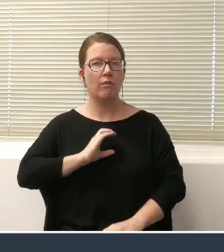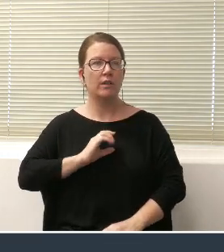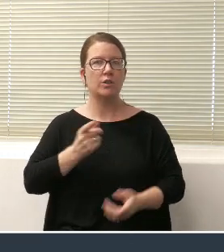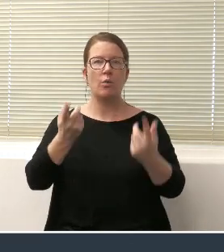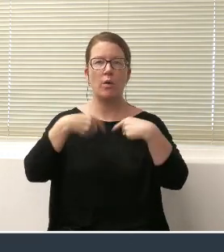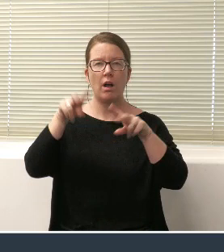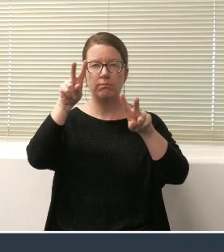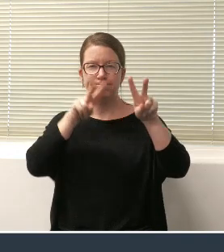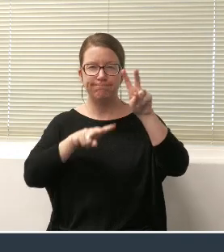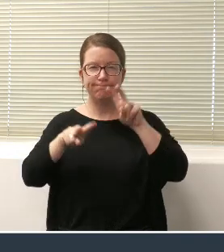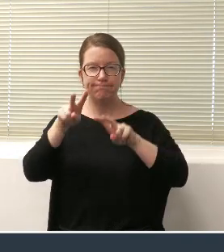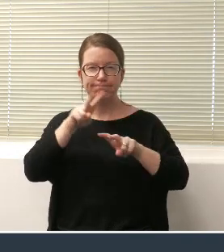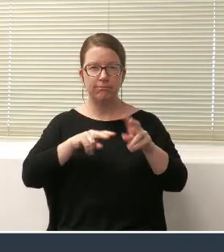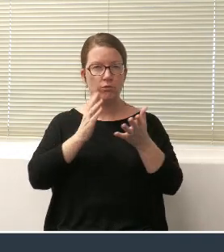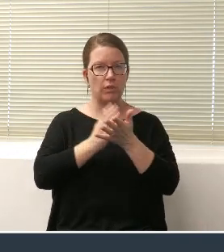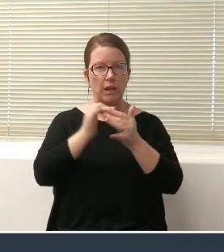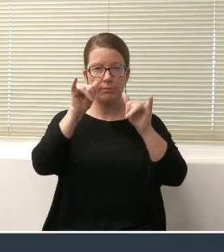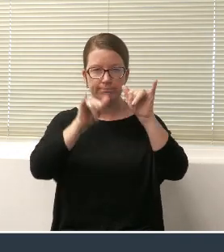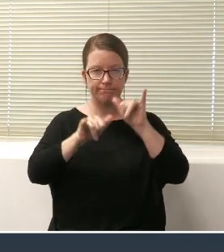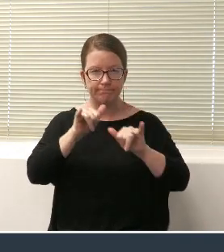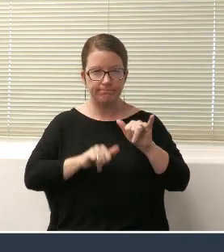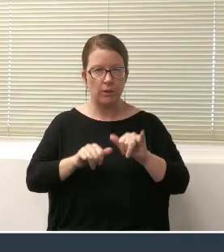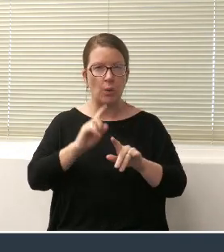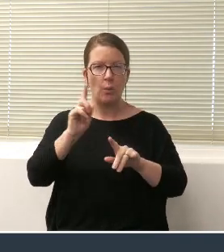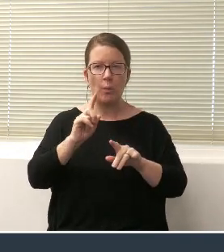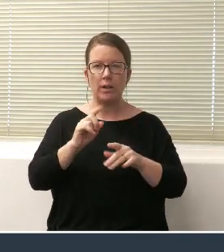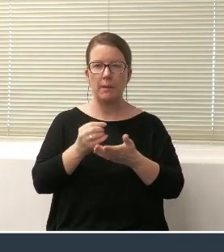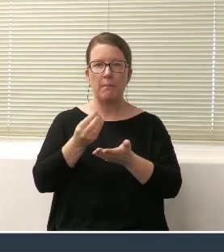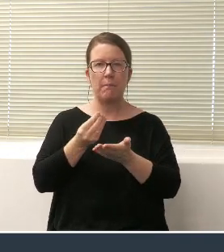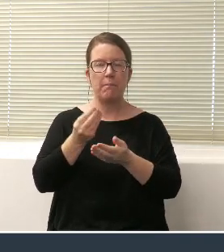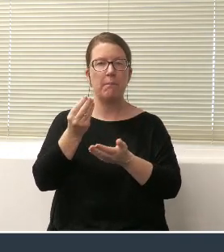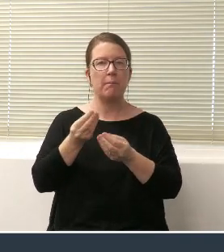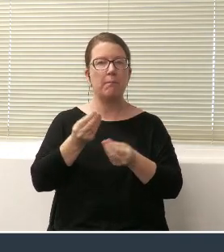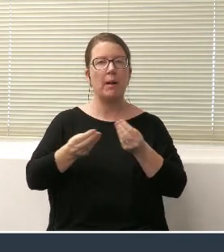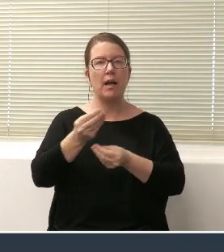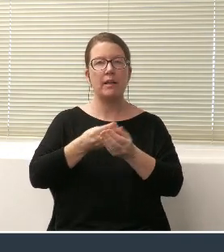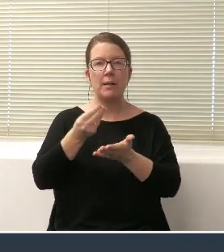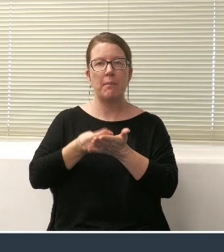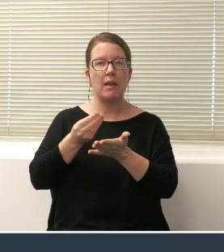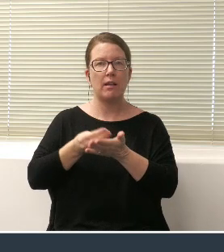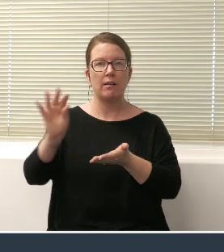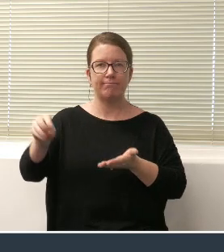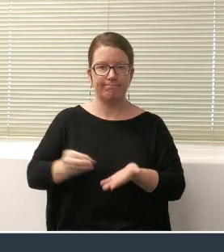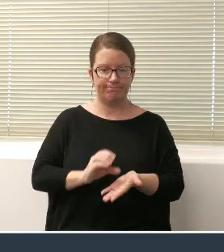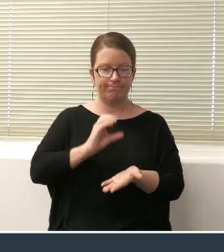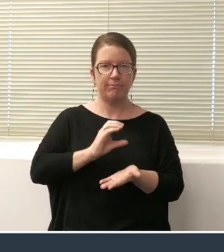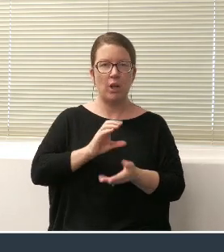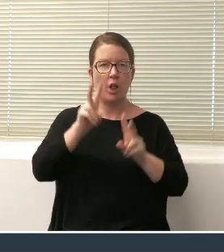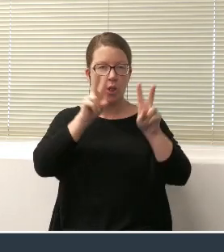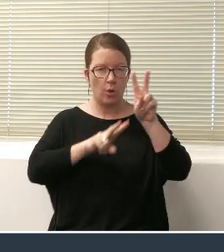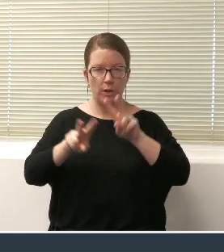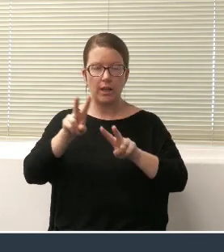everything. We are really looking at our revenue opportunities across these 3 businesses, and we are